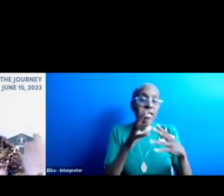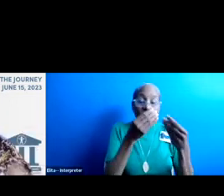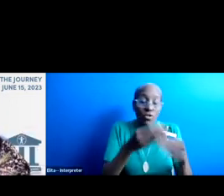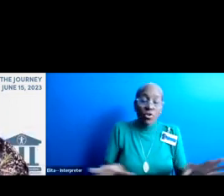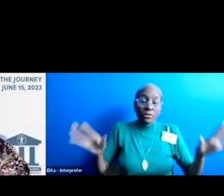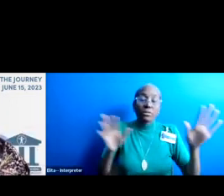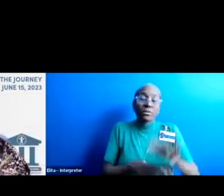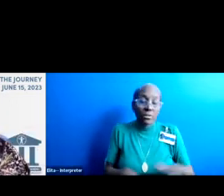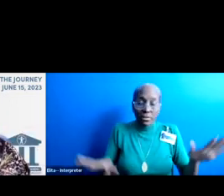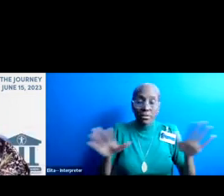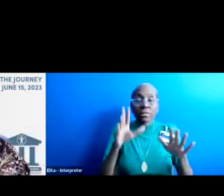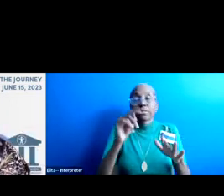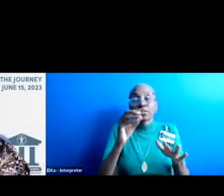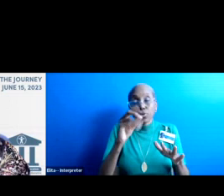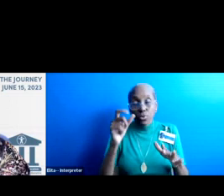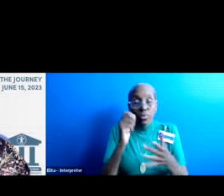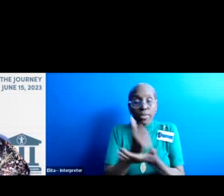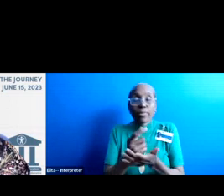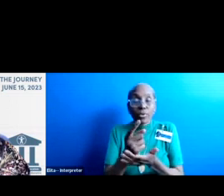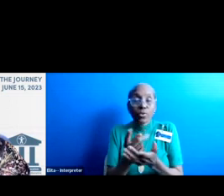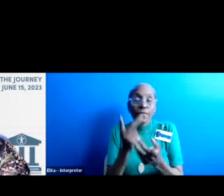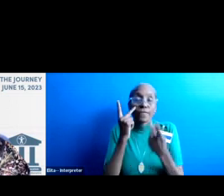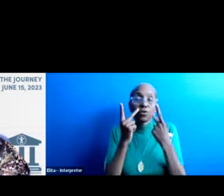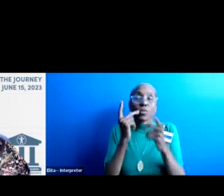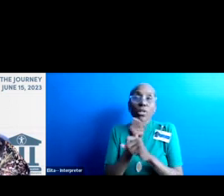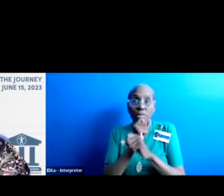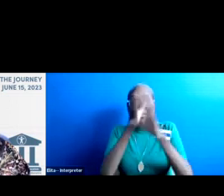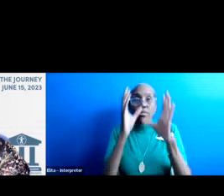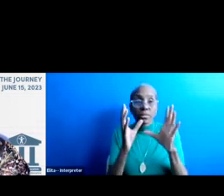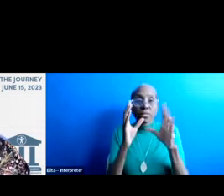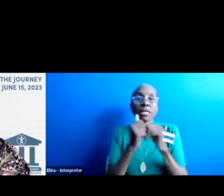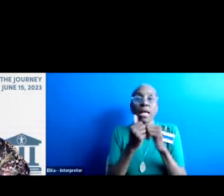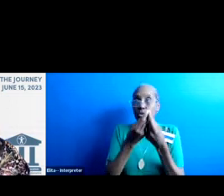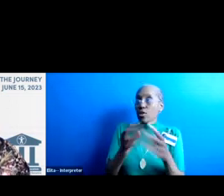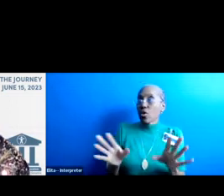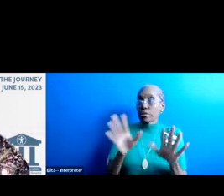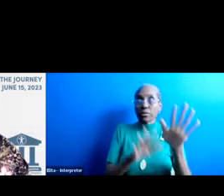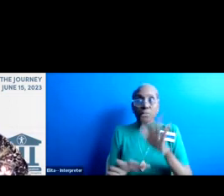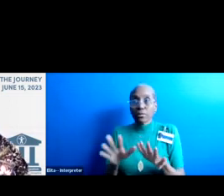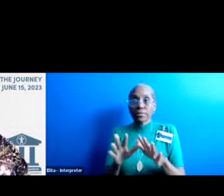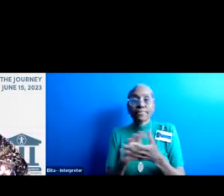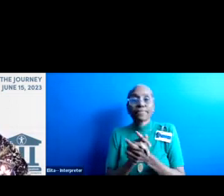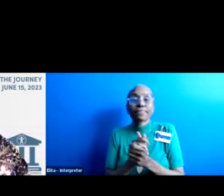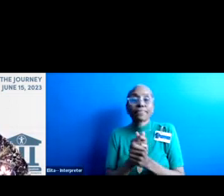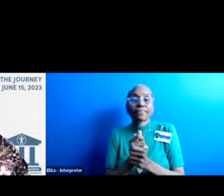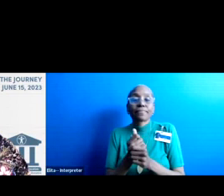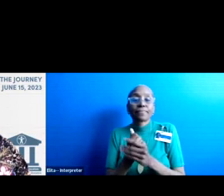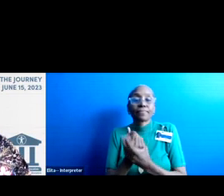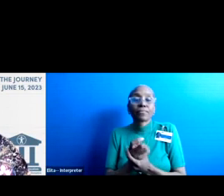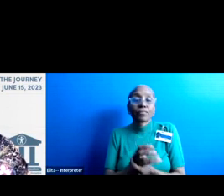in? So that's where this tool can really help you visualize getting lost in there. So now let's run